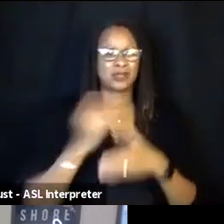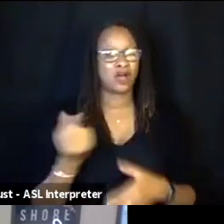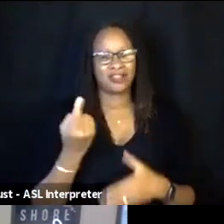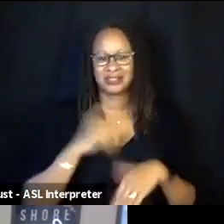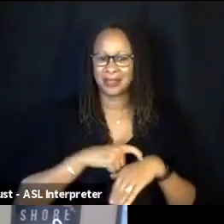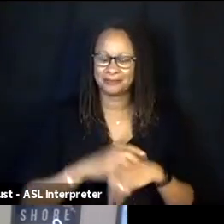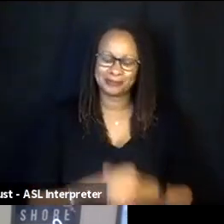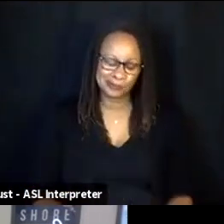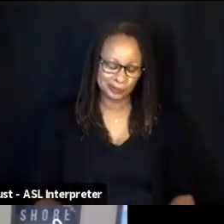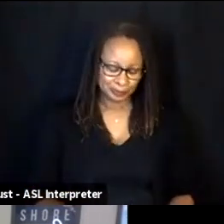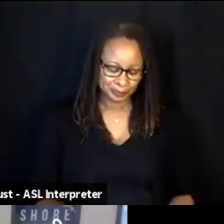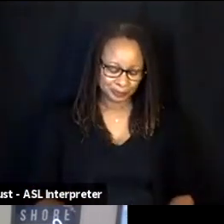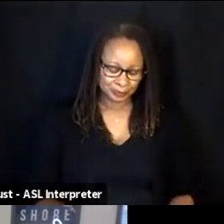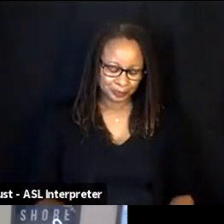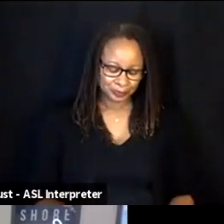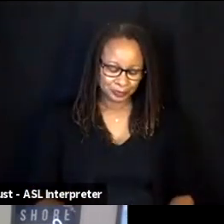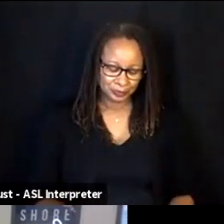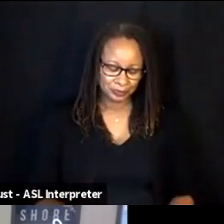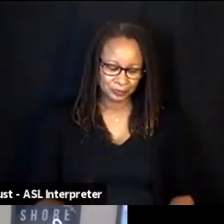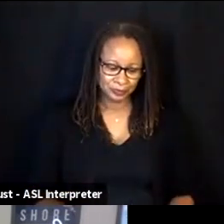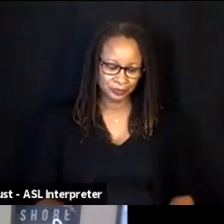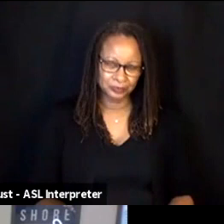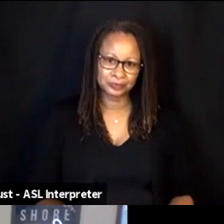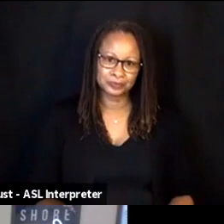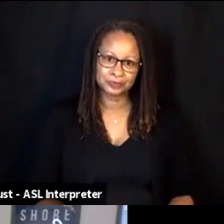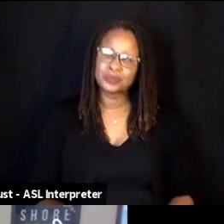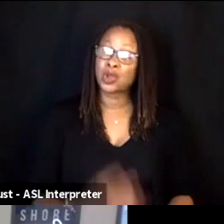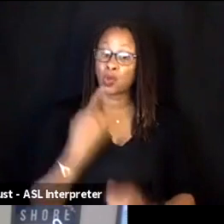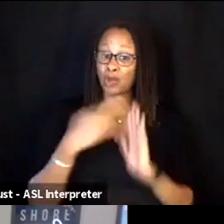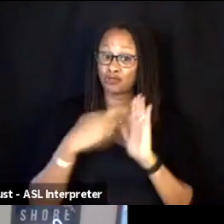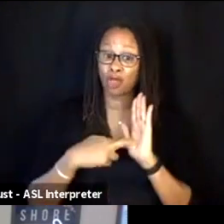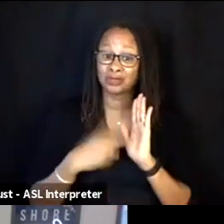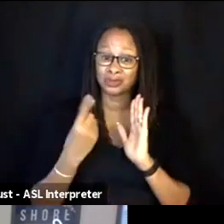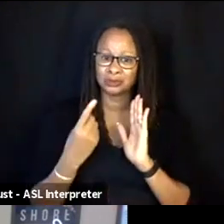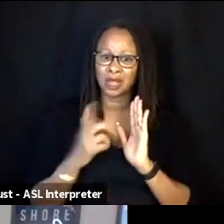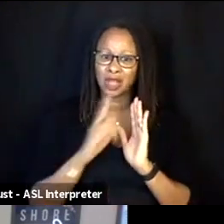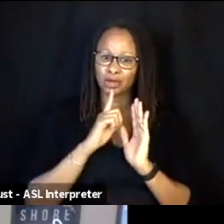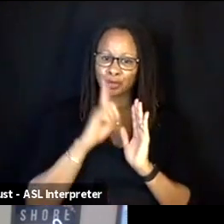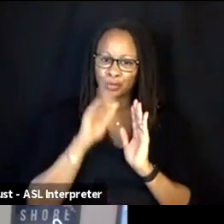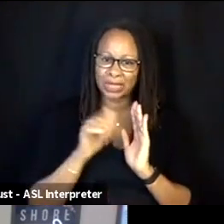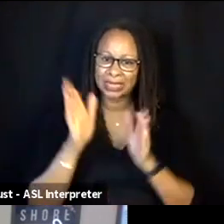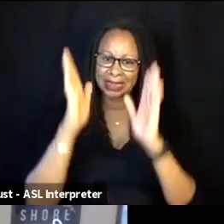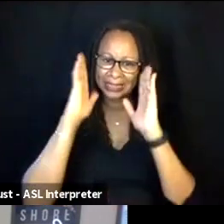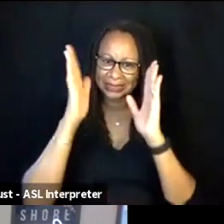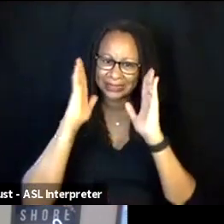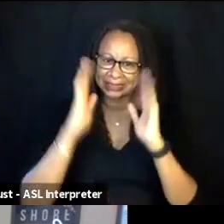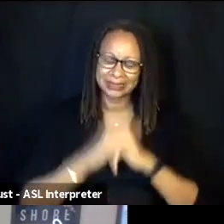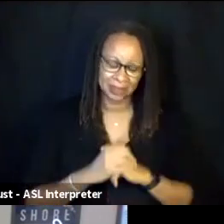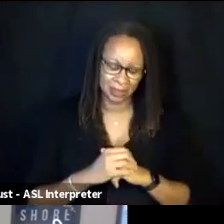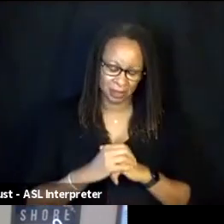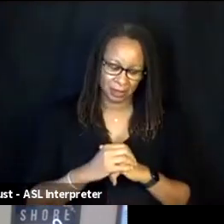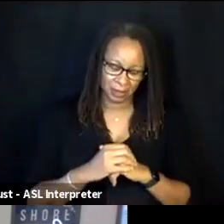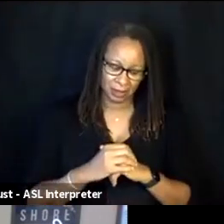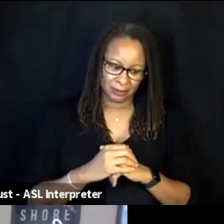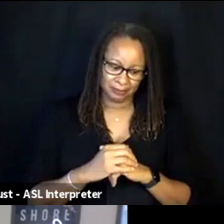I think one of the roles they can play is to really listen. sometimes what I find is